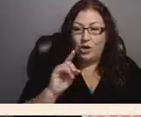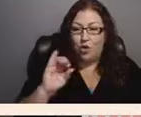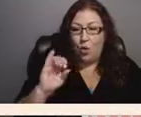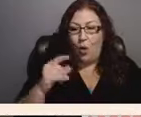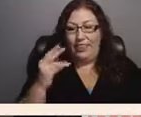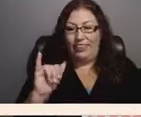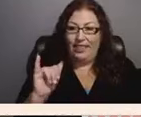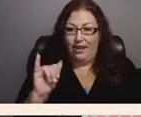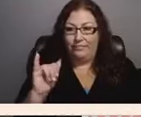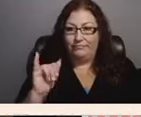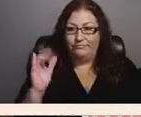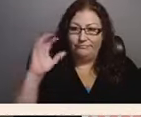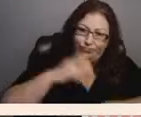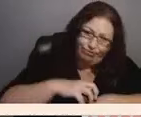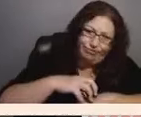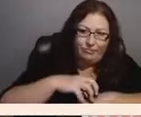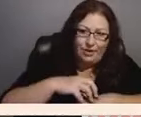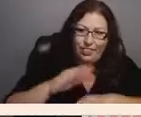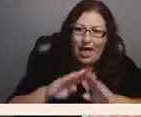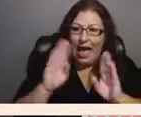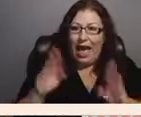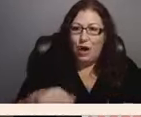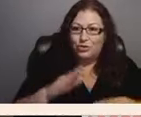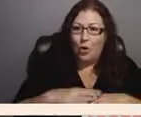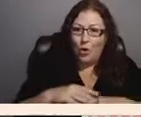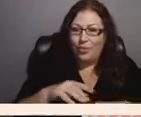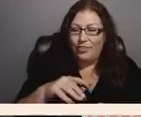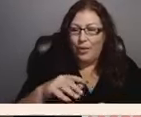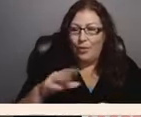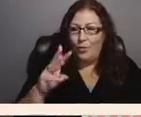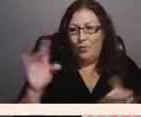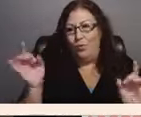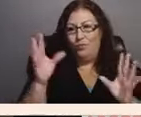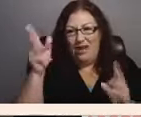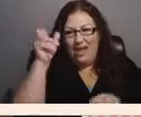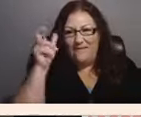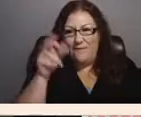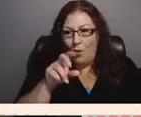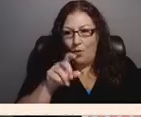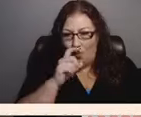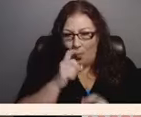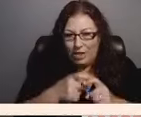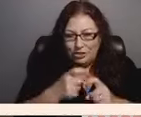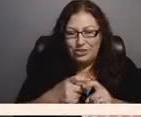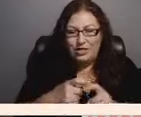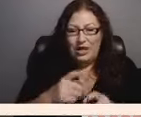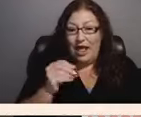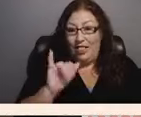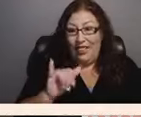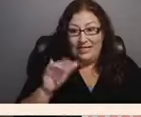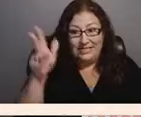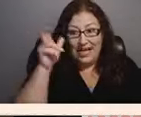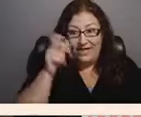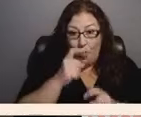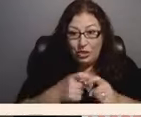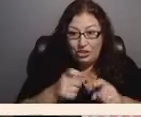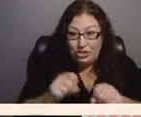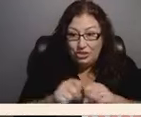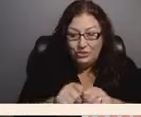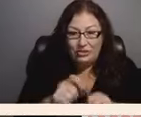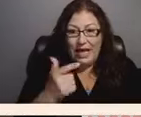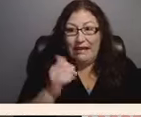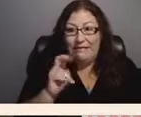Wicked Witch of the East, and there's the witch's shoes, and but Glenda comes and says, "Oh, my dear,